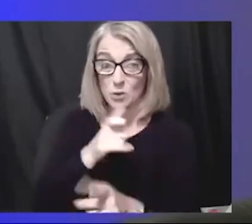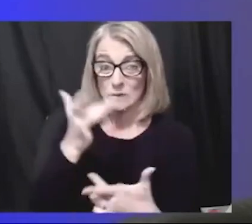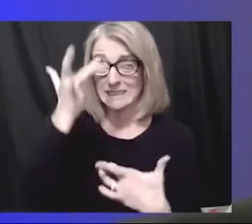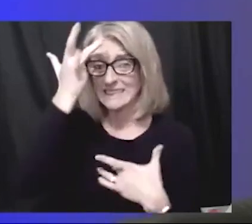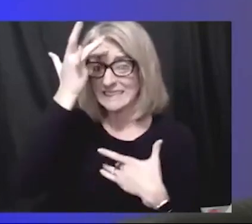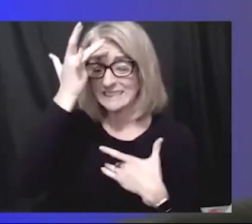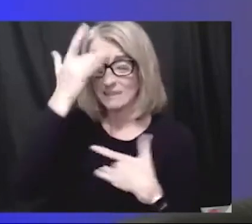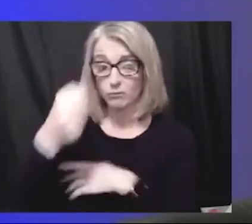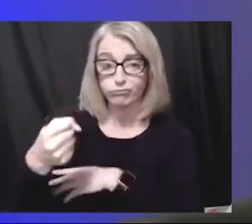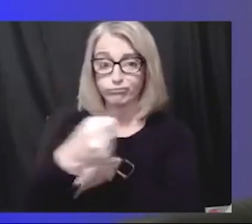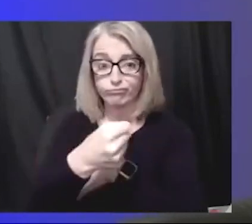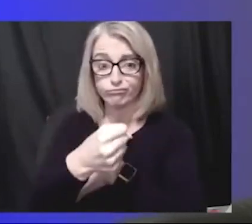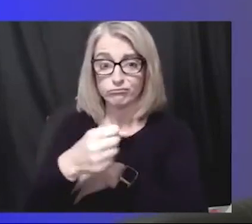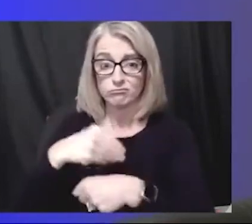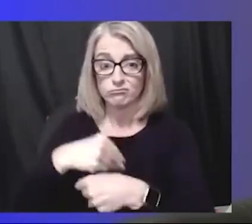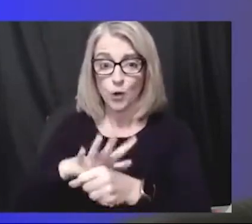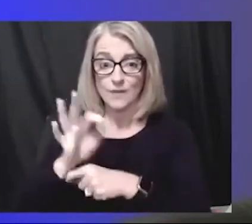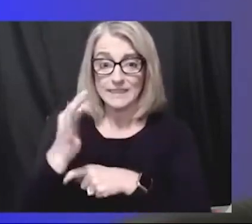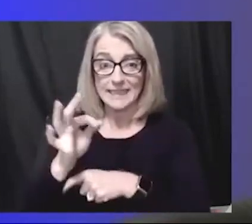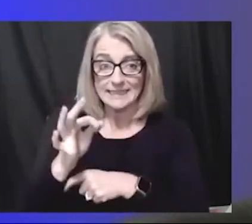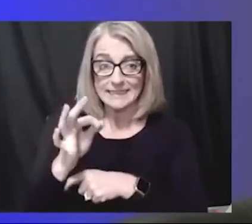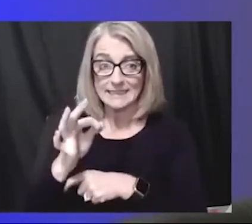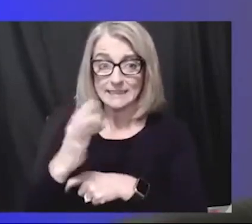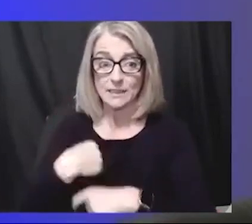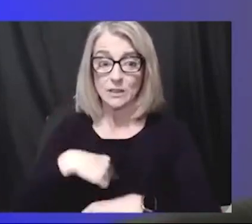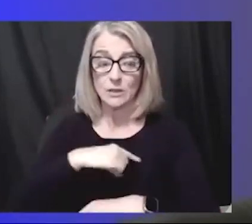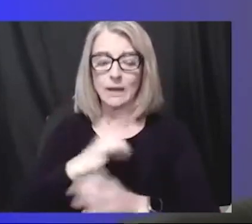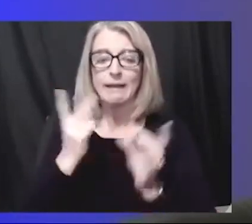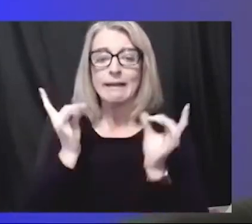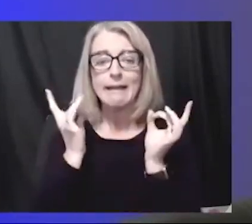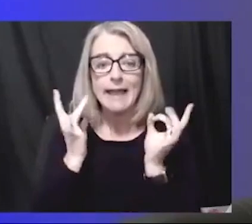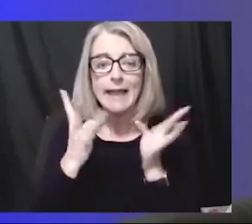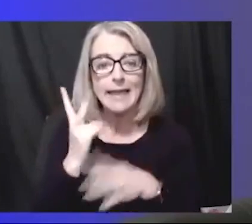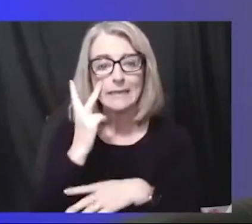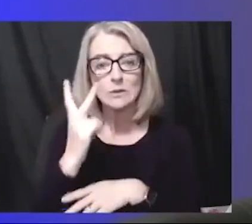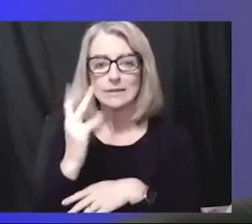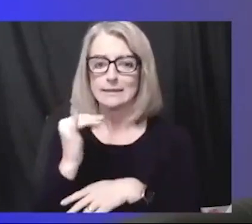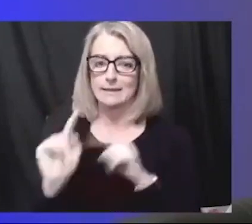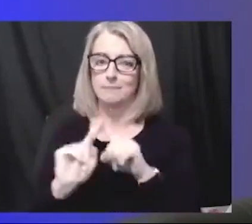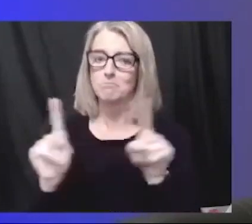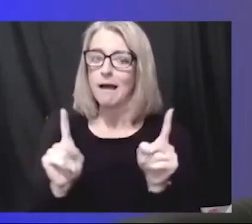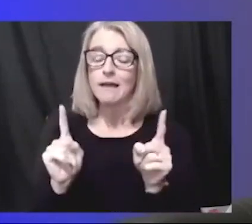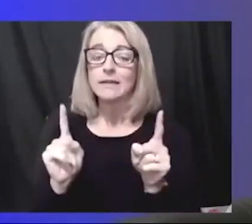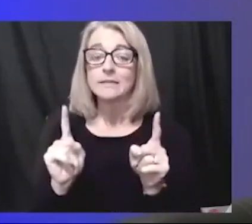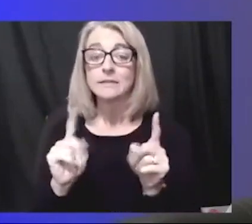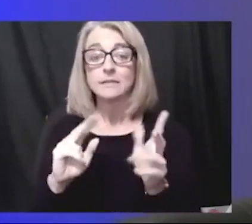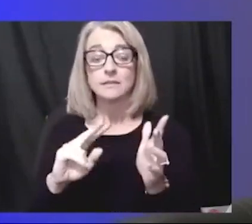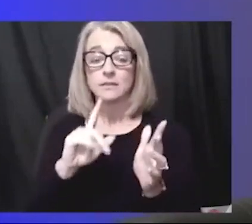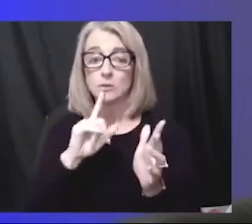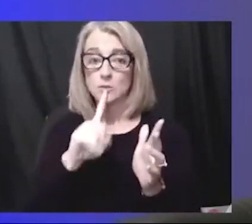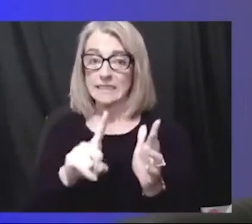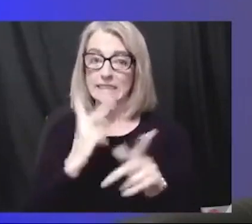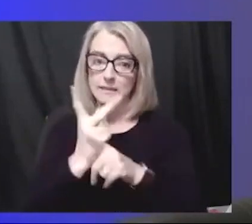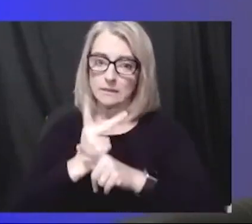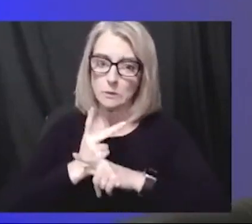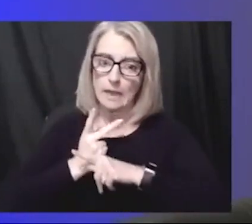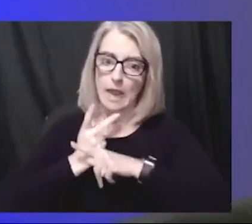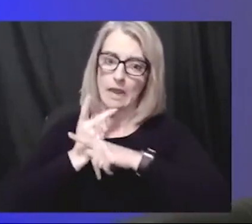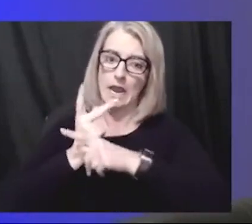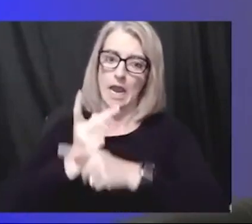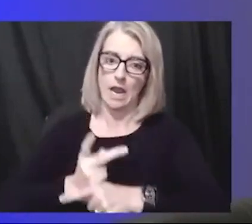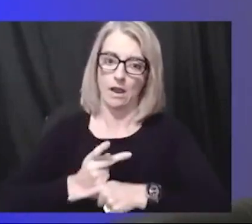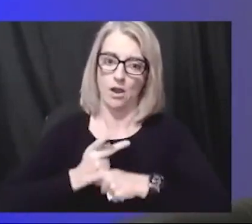with COVID-19, which of course we hate to see on any given day, the intensity of the care that's required to really